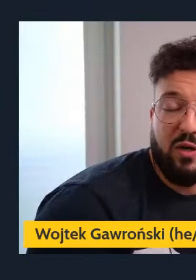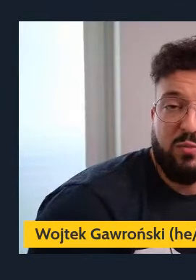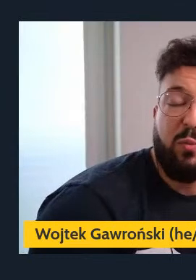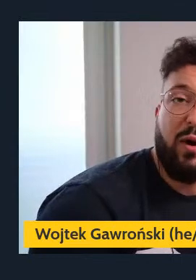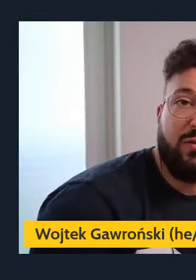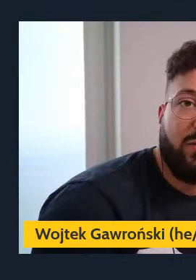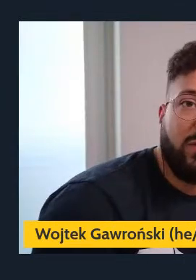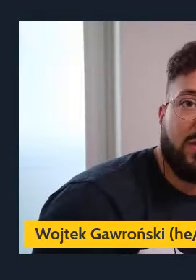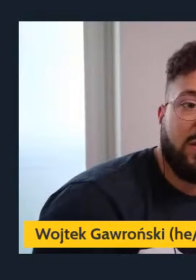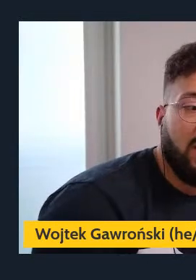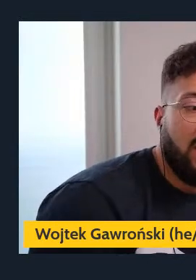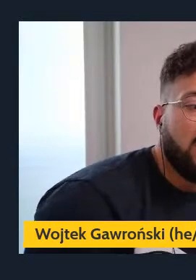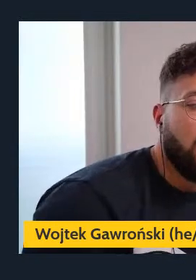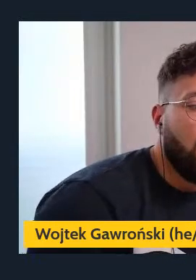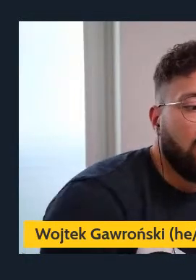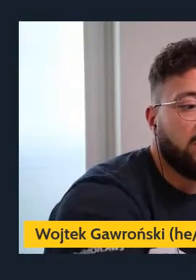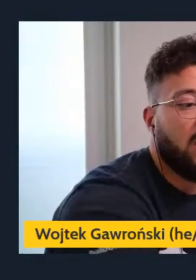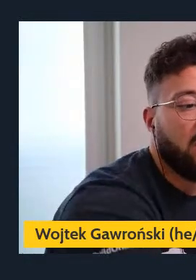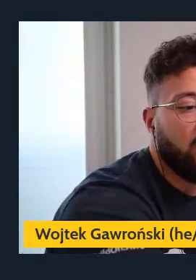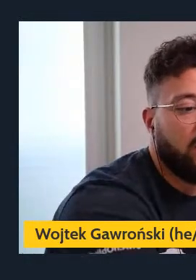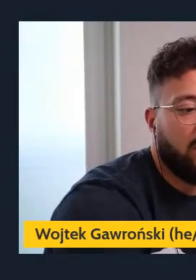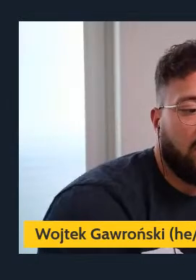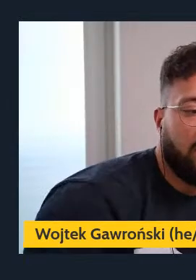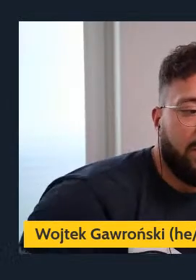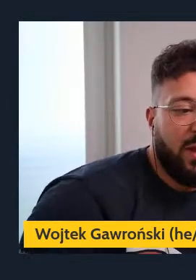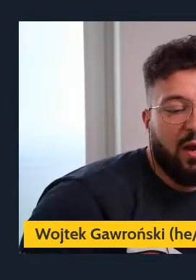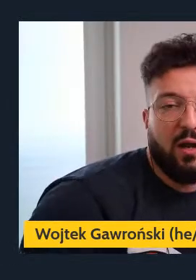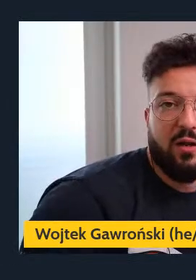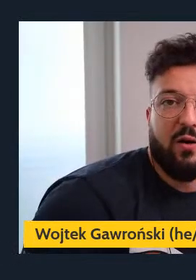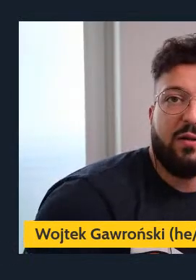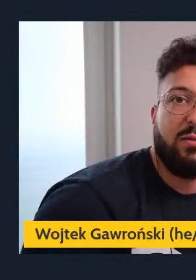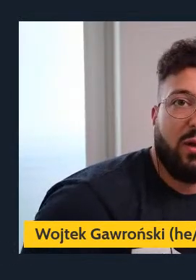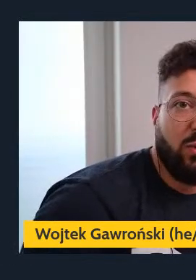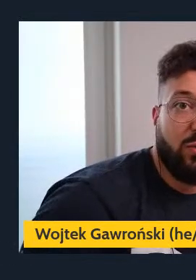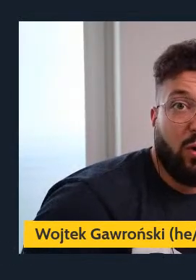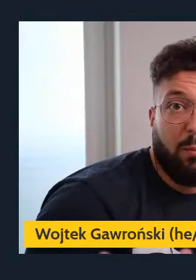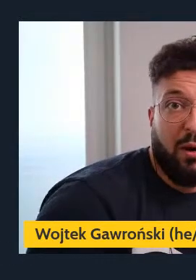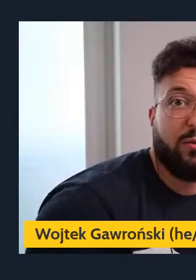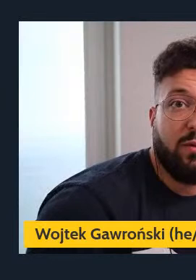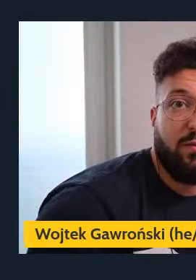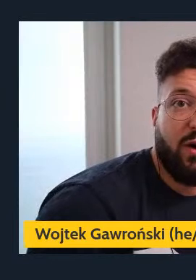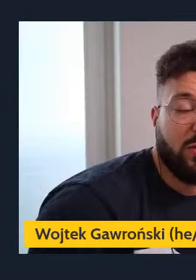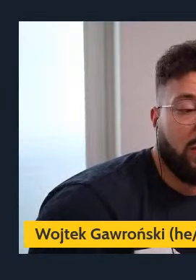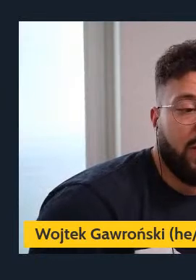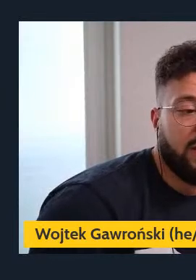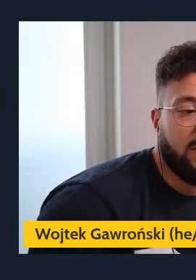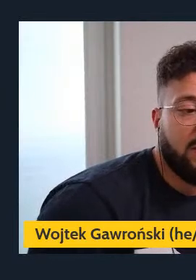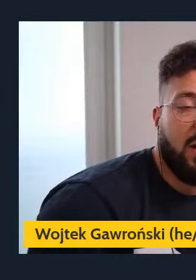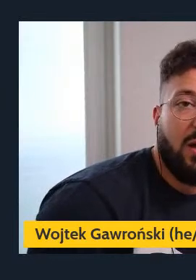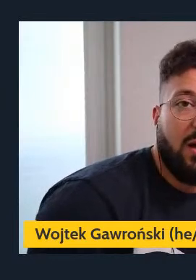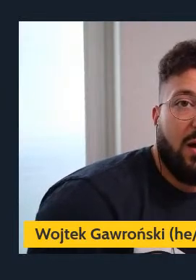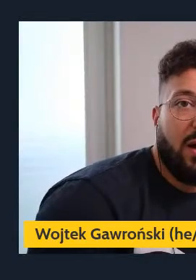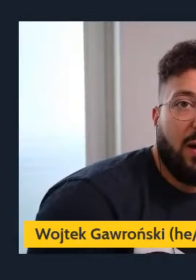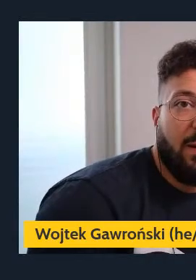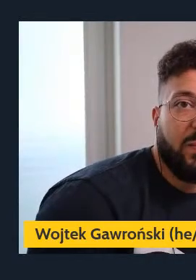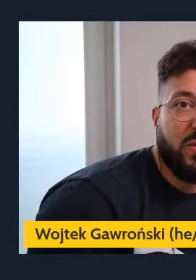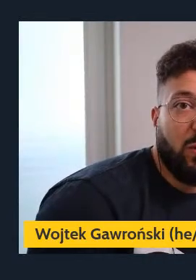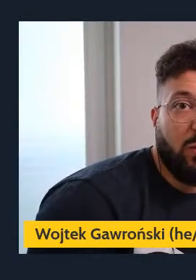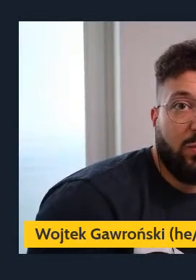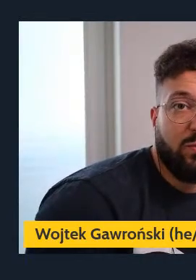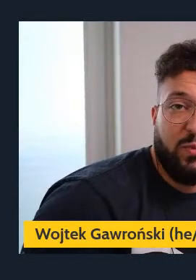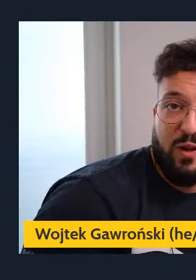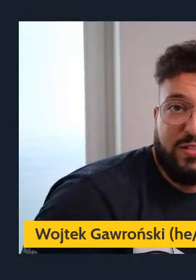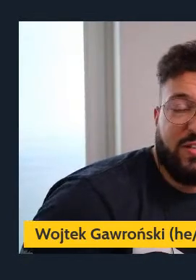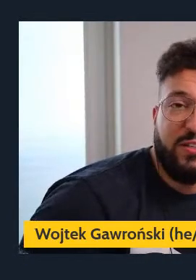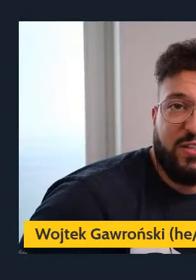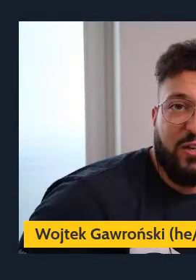our speakers prepared for this. So we will start with the Eyal Keren that will talk about functional tests.